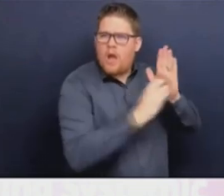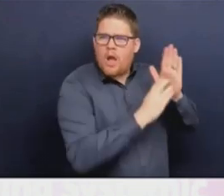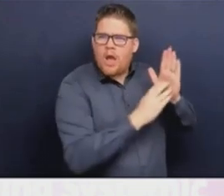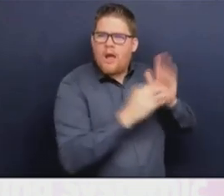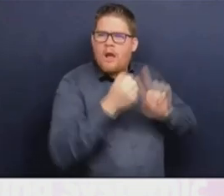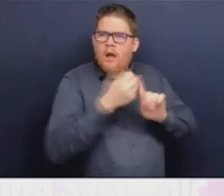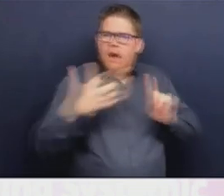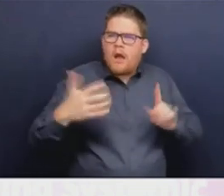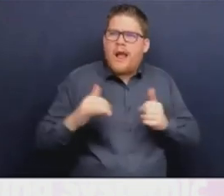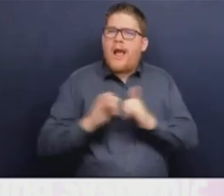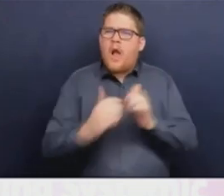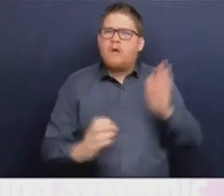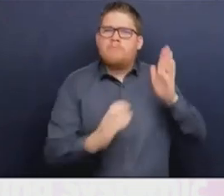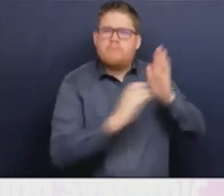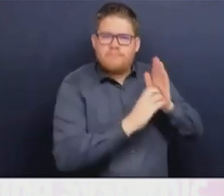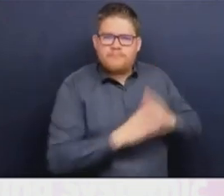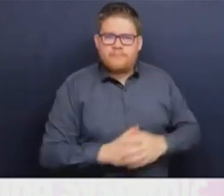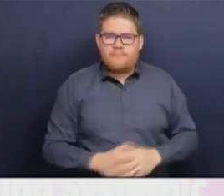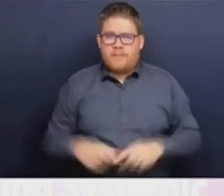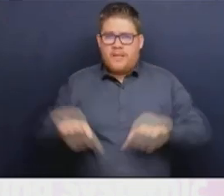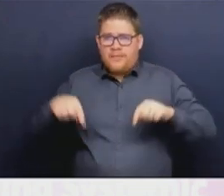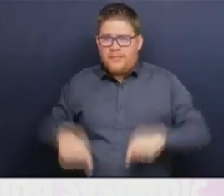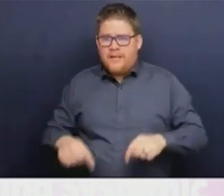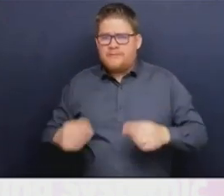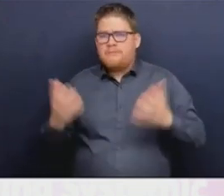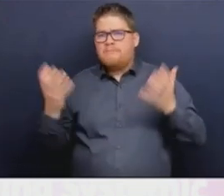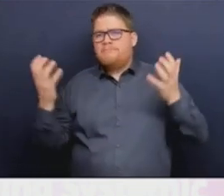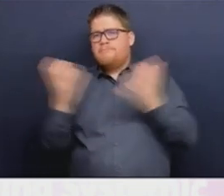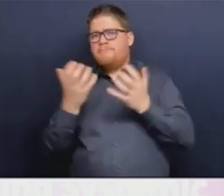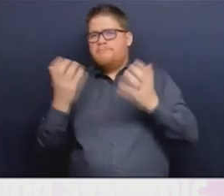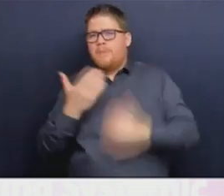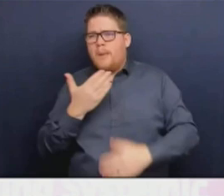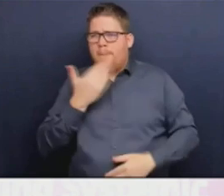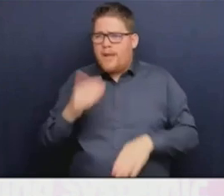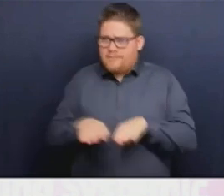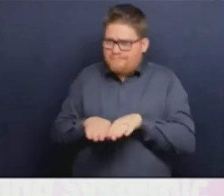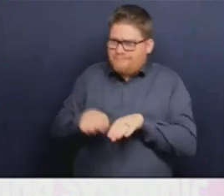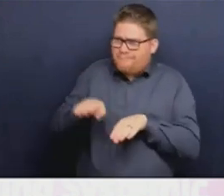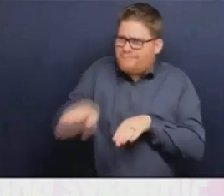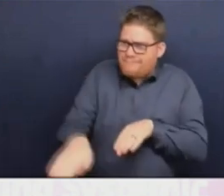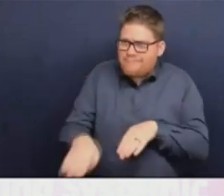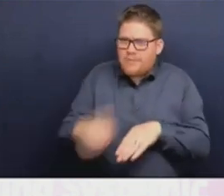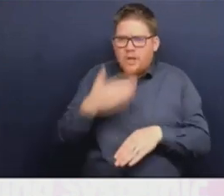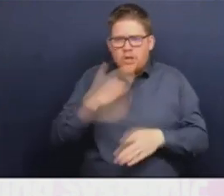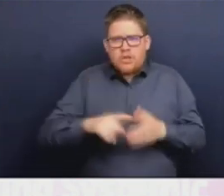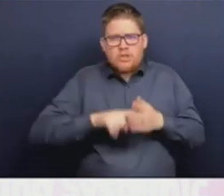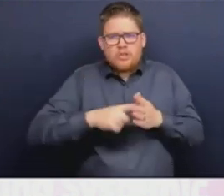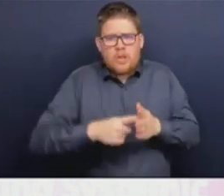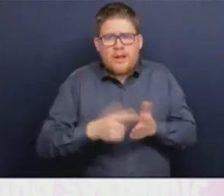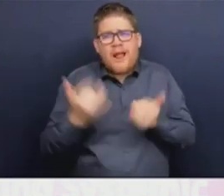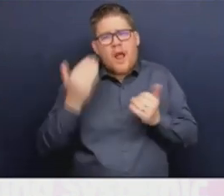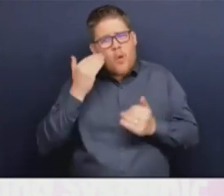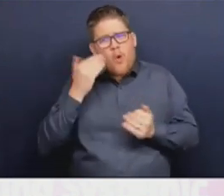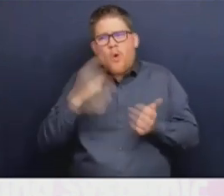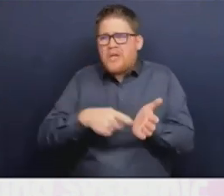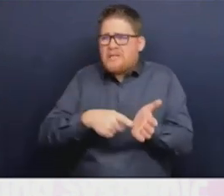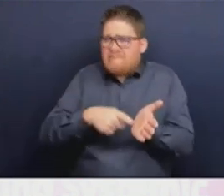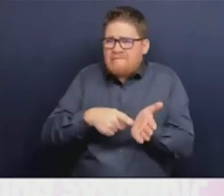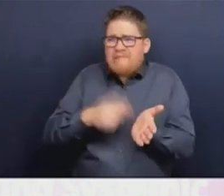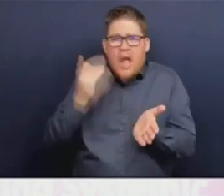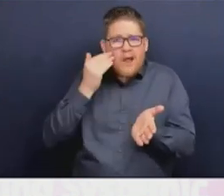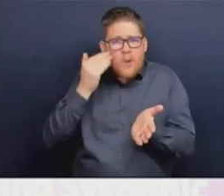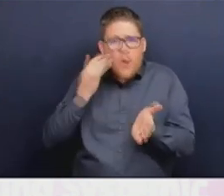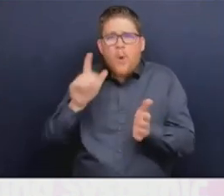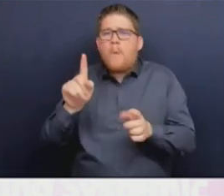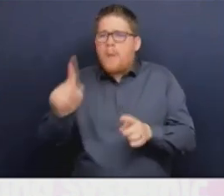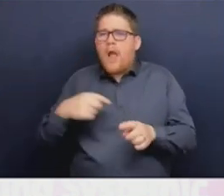this is the best start we could have possibly hoped for, but we have miles to go, and I know that we'll be walking that journey together.